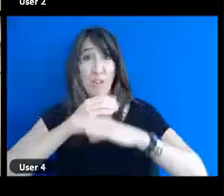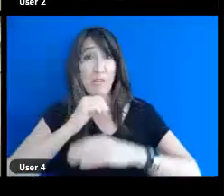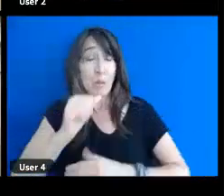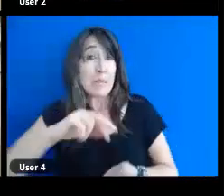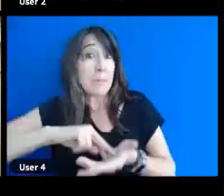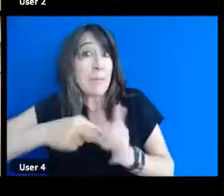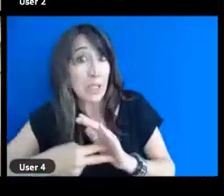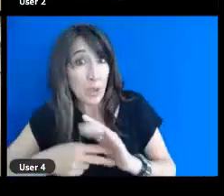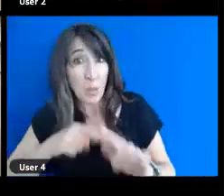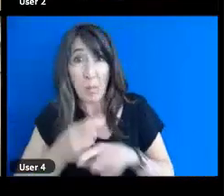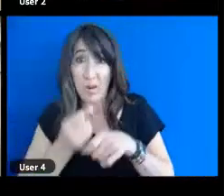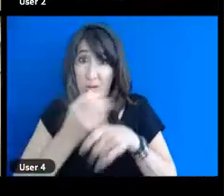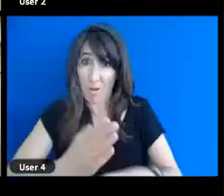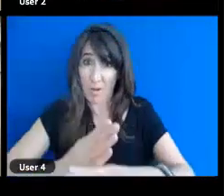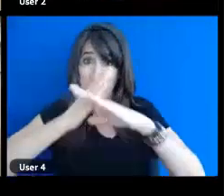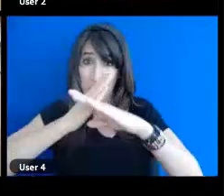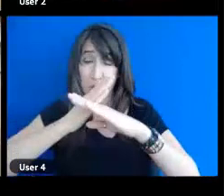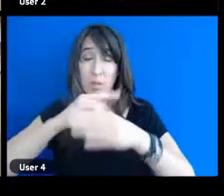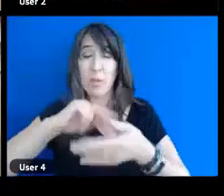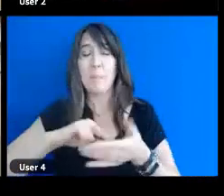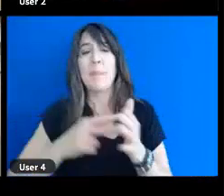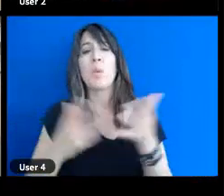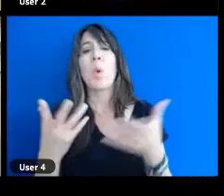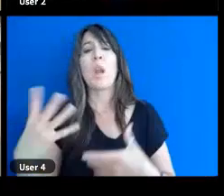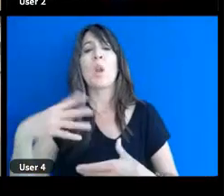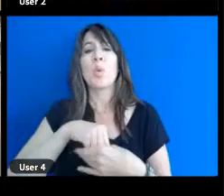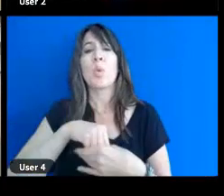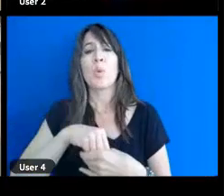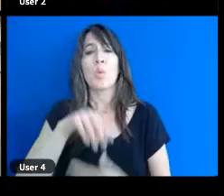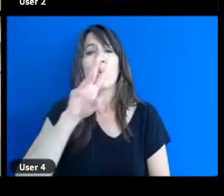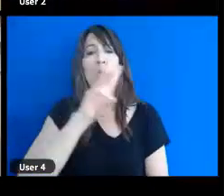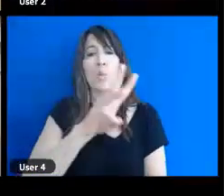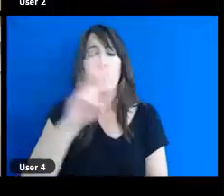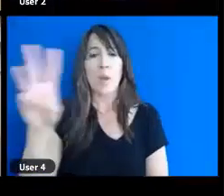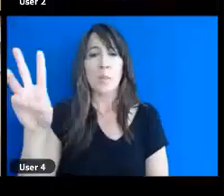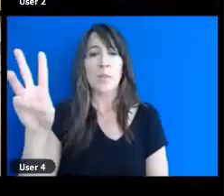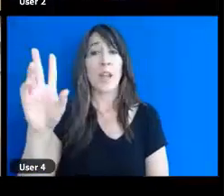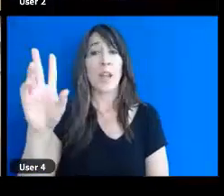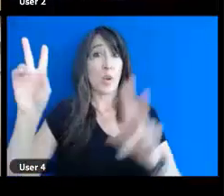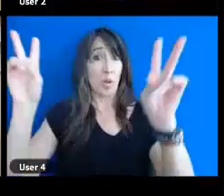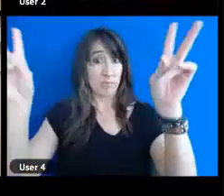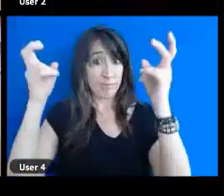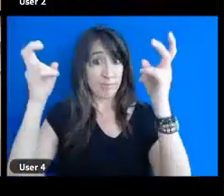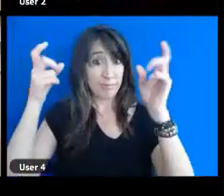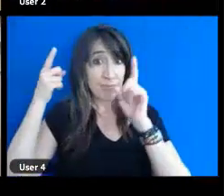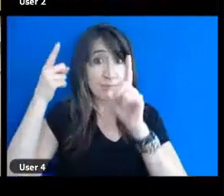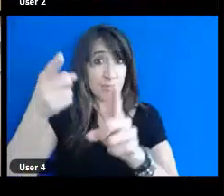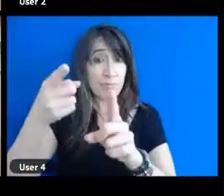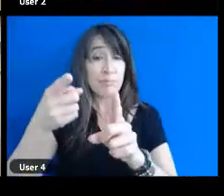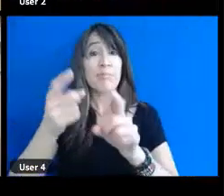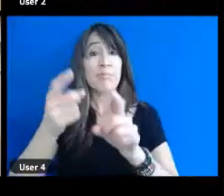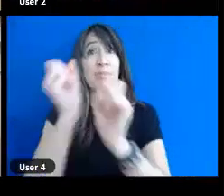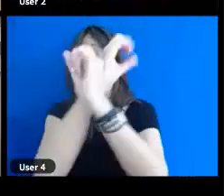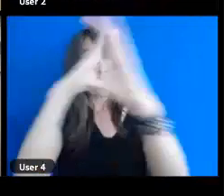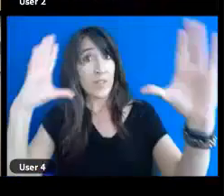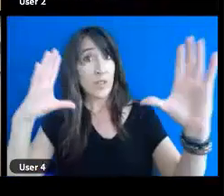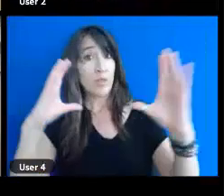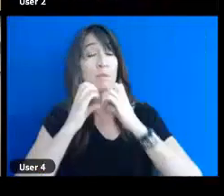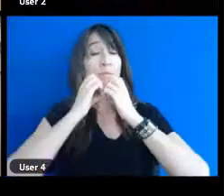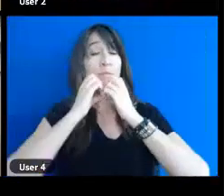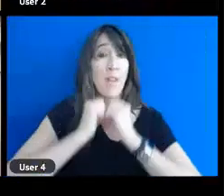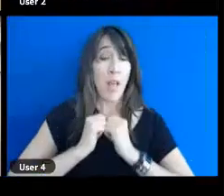is your application process creating an unintended barrier? Some of the things to include on your website